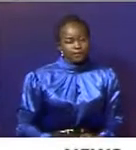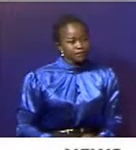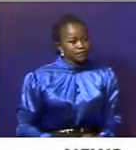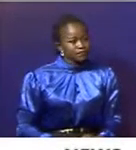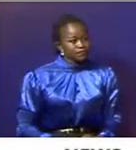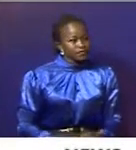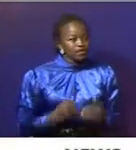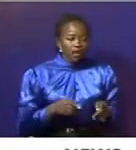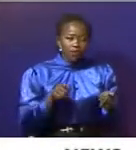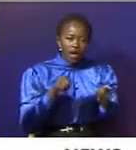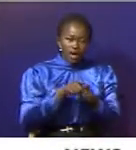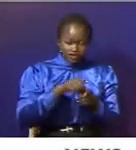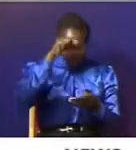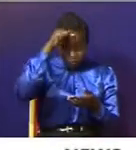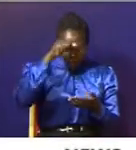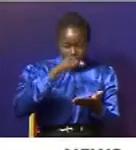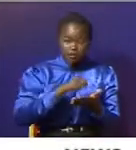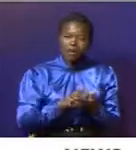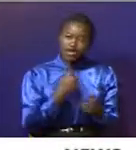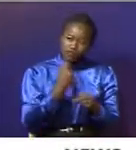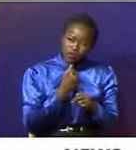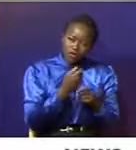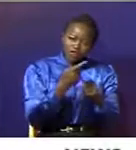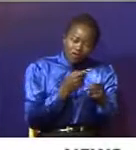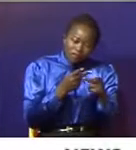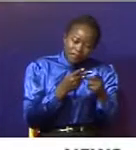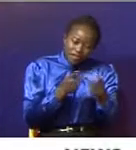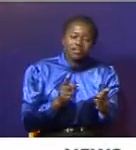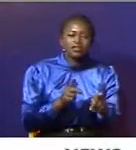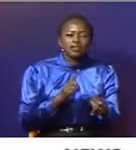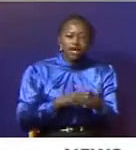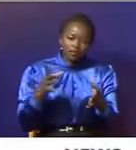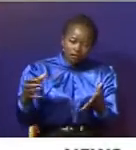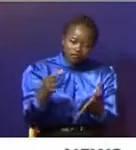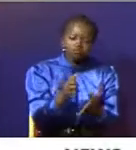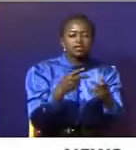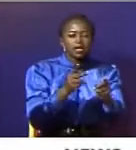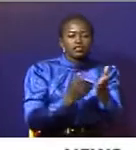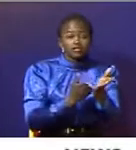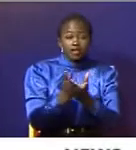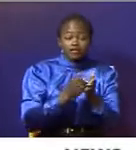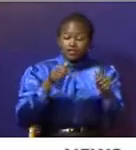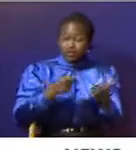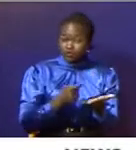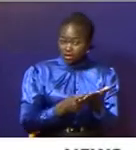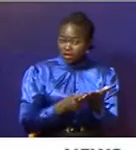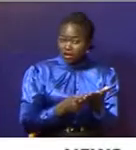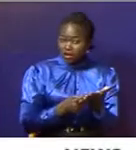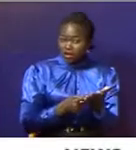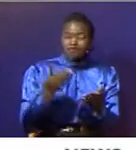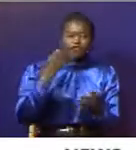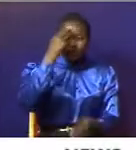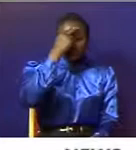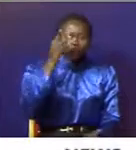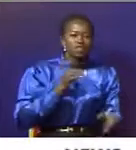Muslim and a medical worker, right from the beginning when they began serving in Uganda as an intern doctor in